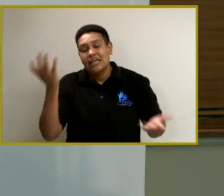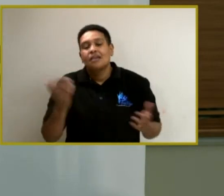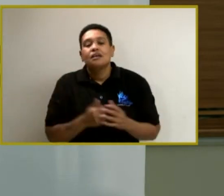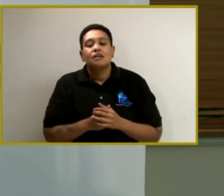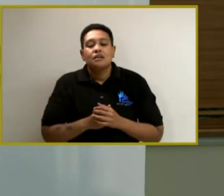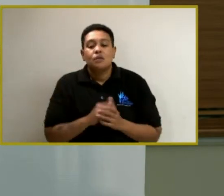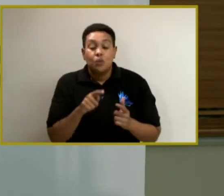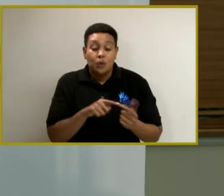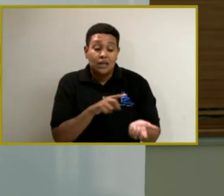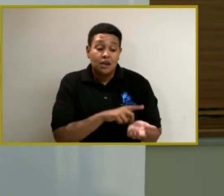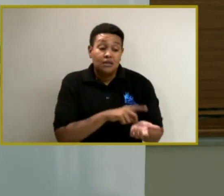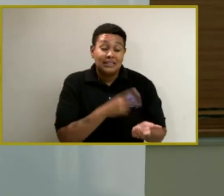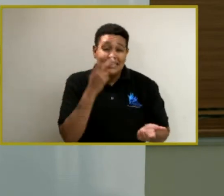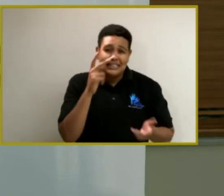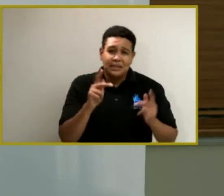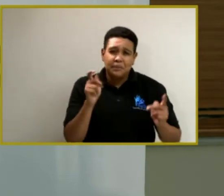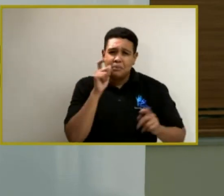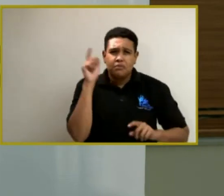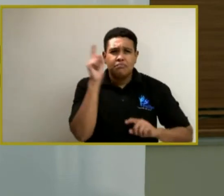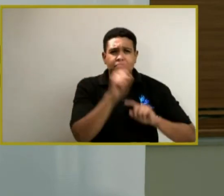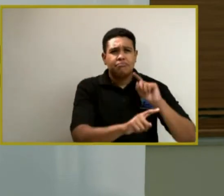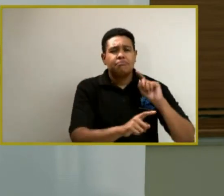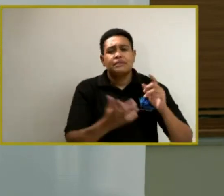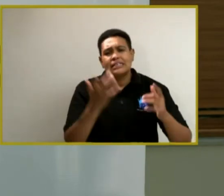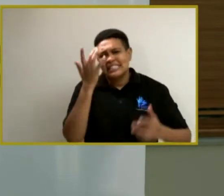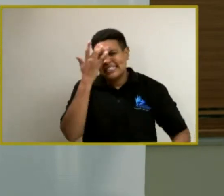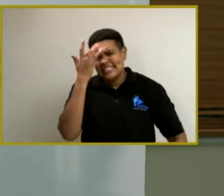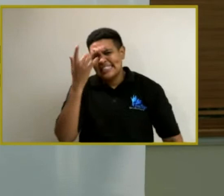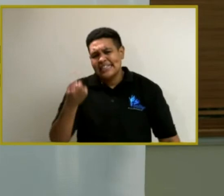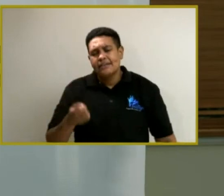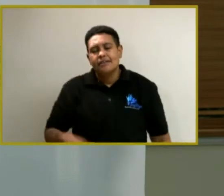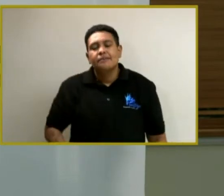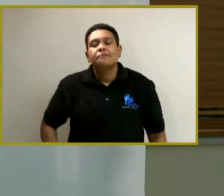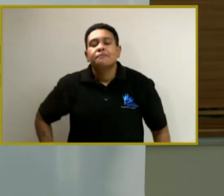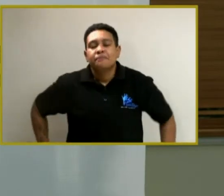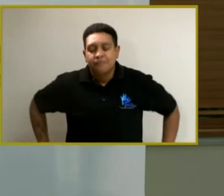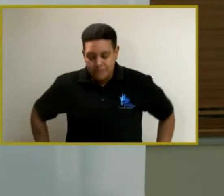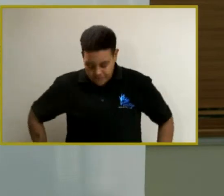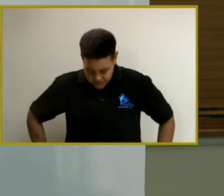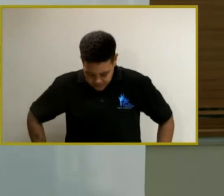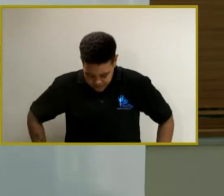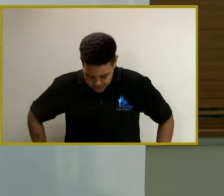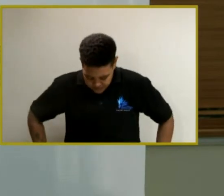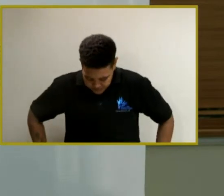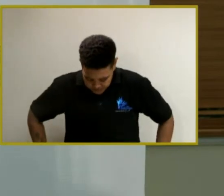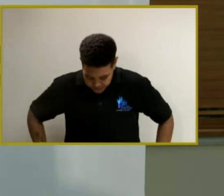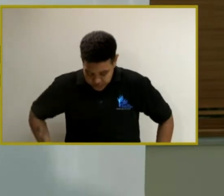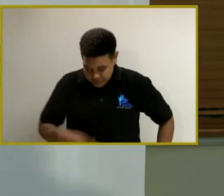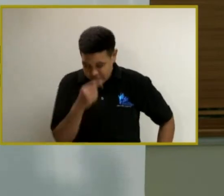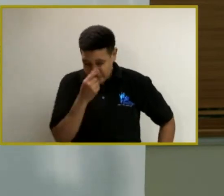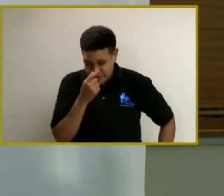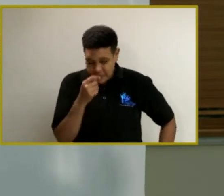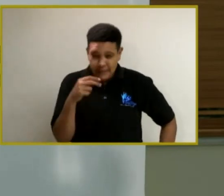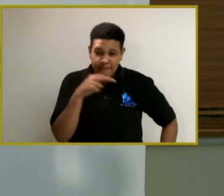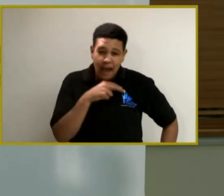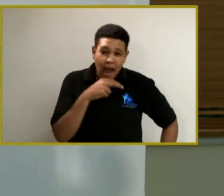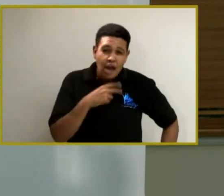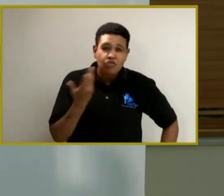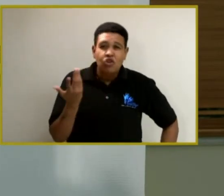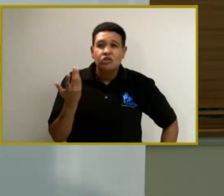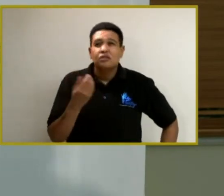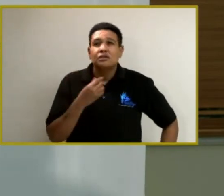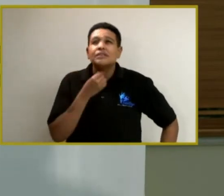when doctors see patients who are having respiratory illnesses, viral illnesses, flu-like